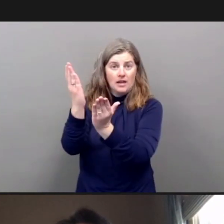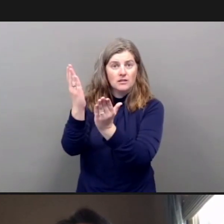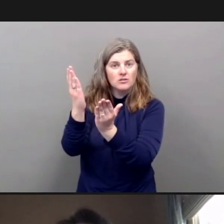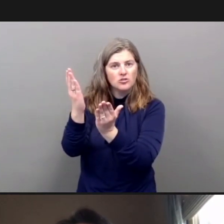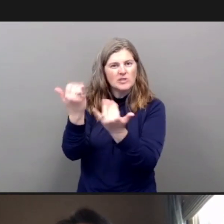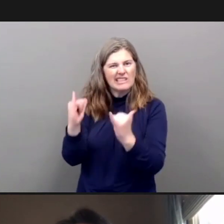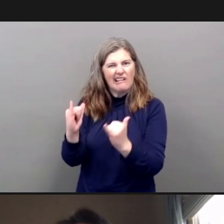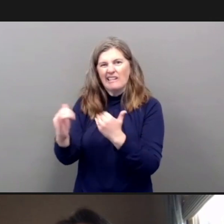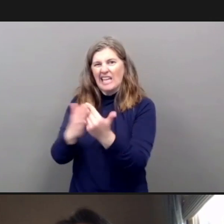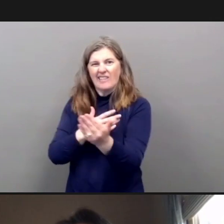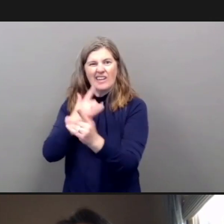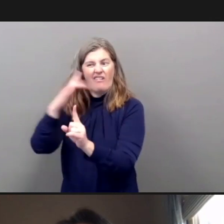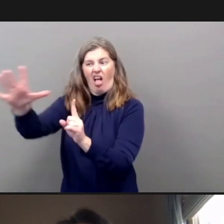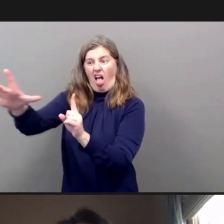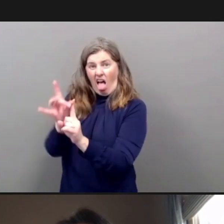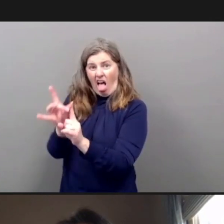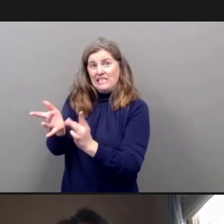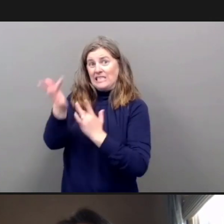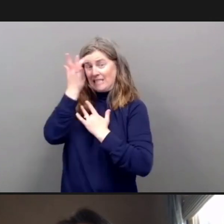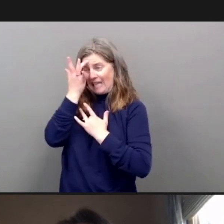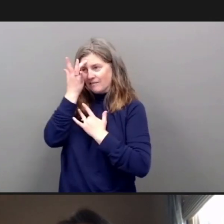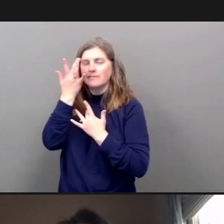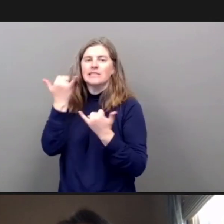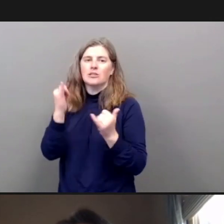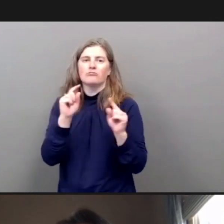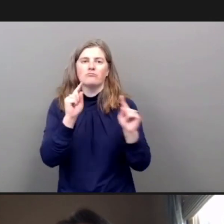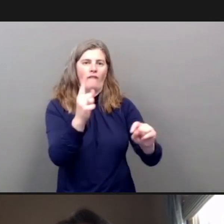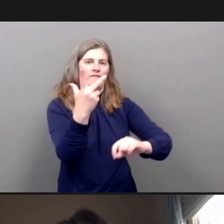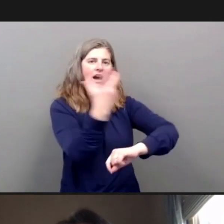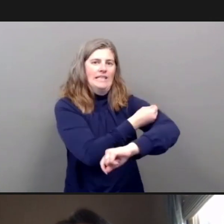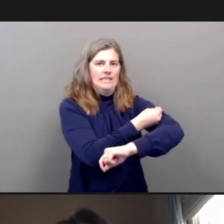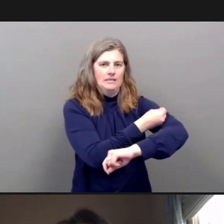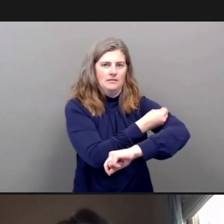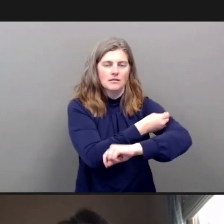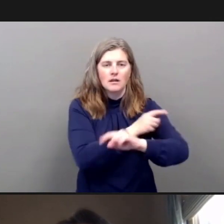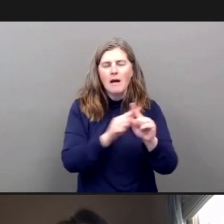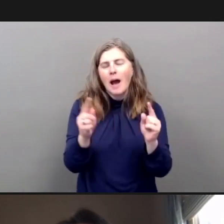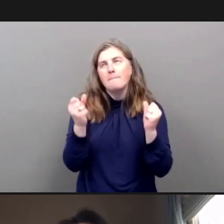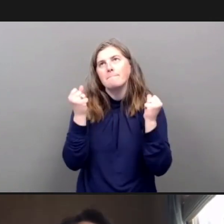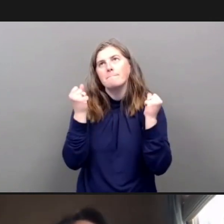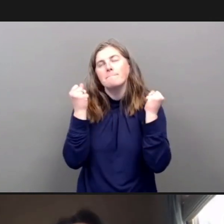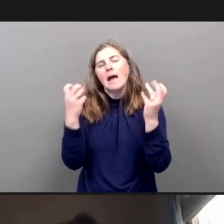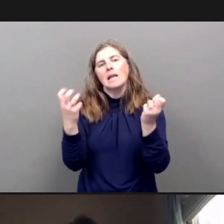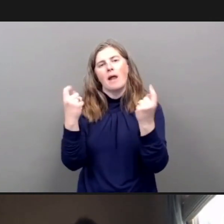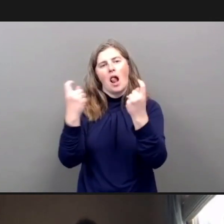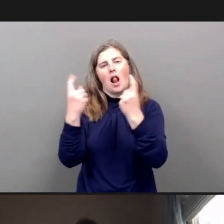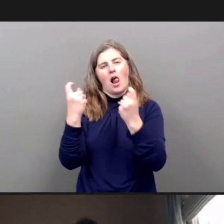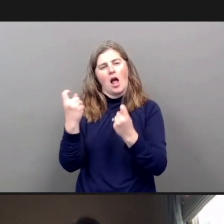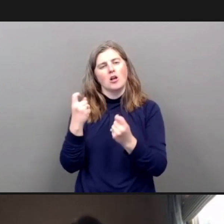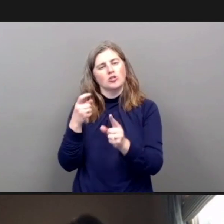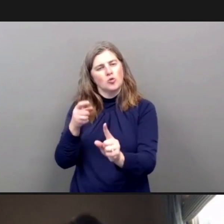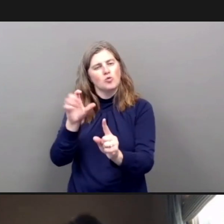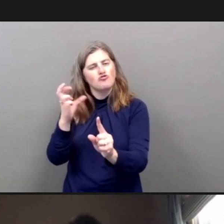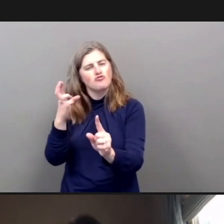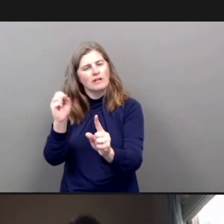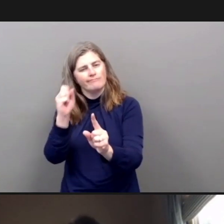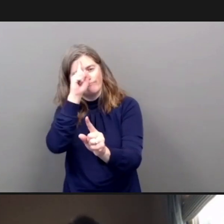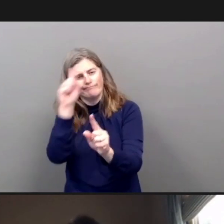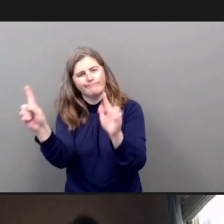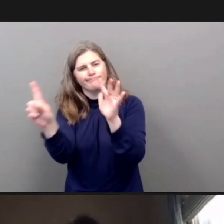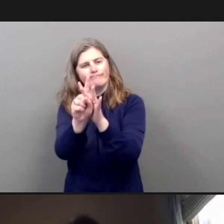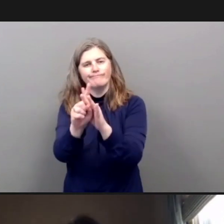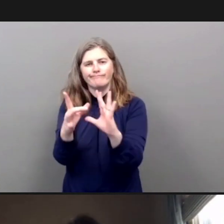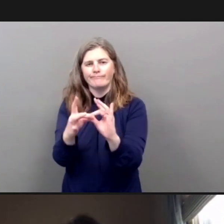still pursue vaccination. But there are many, many questions, and I think you raise a